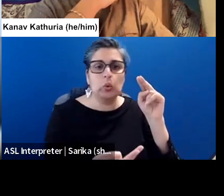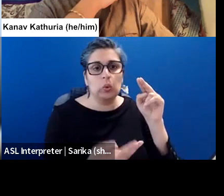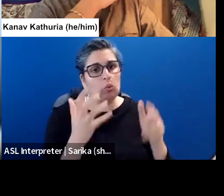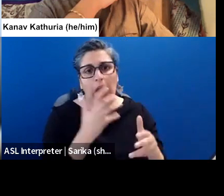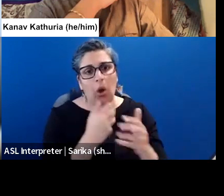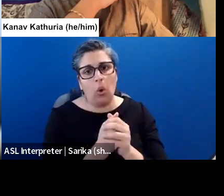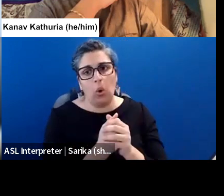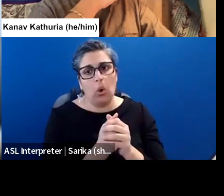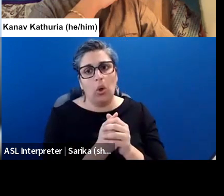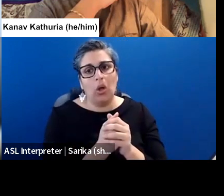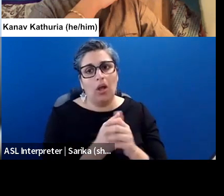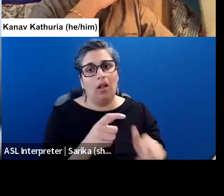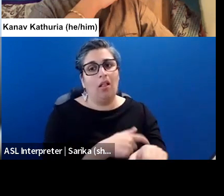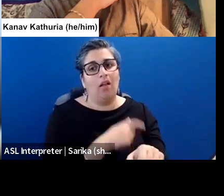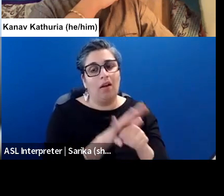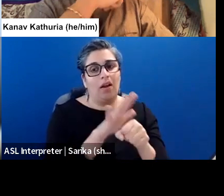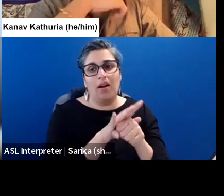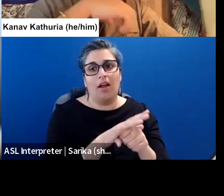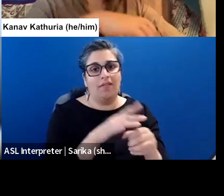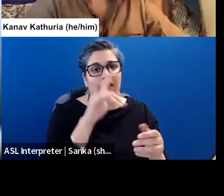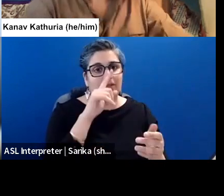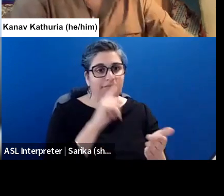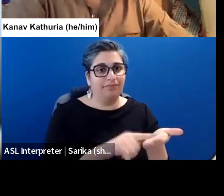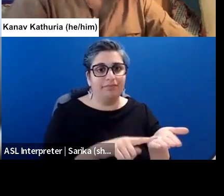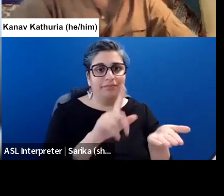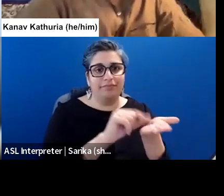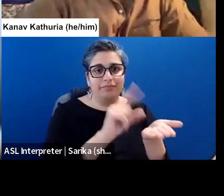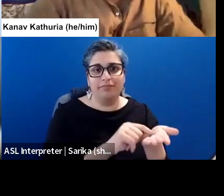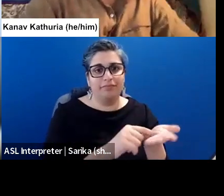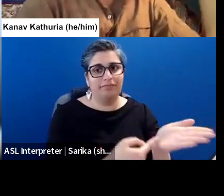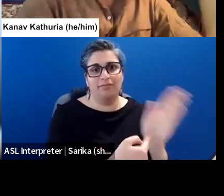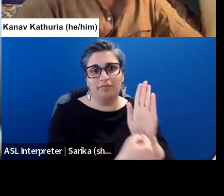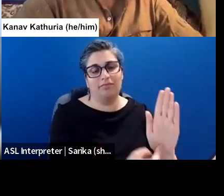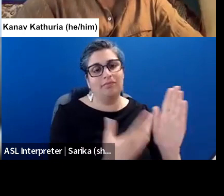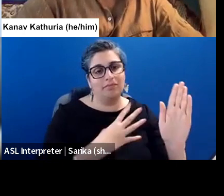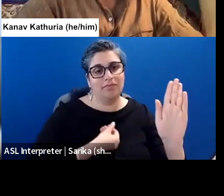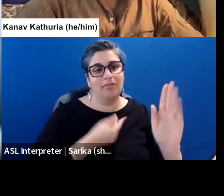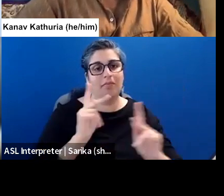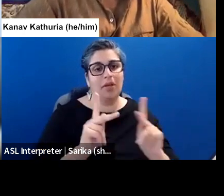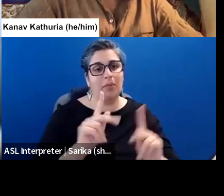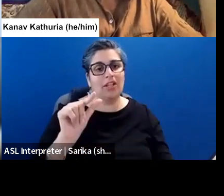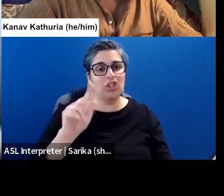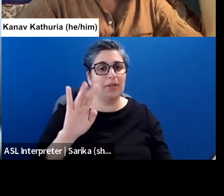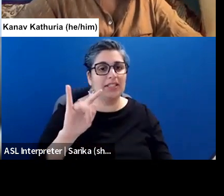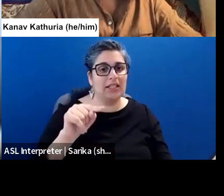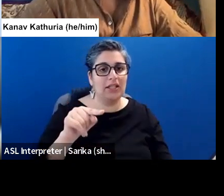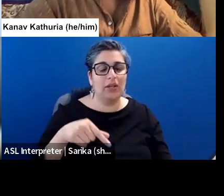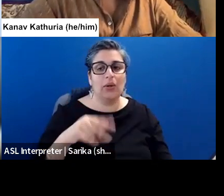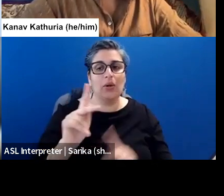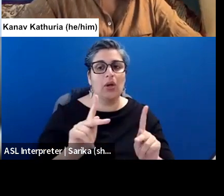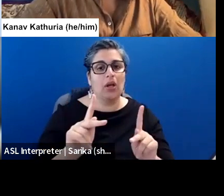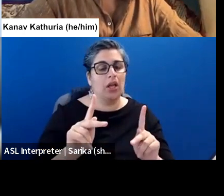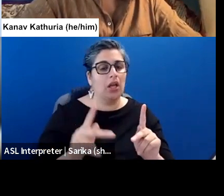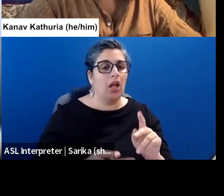It's now been long enough that they've done studies to prove when, in fact, we knew that trans people and LGBT people generally were particularly hard